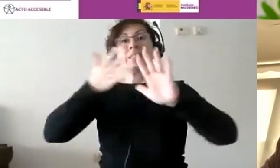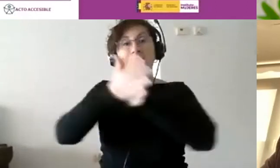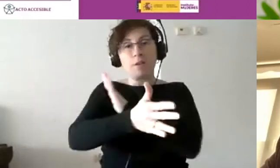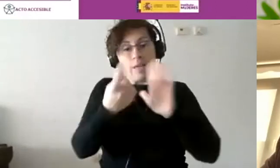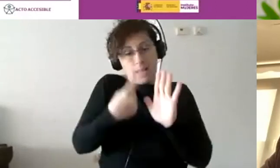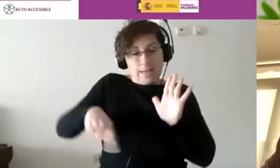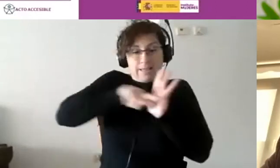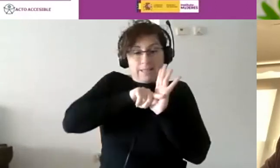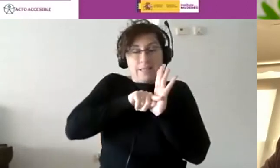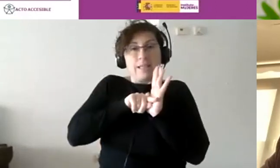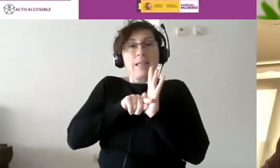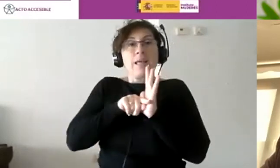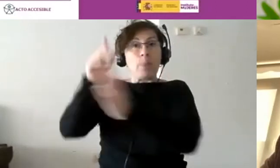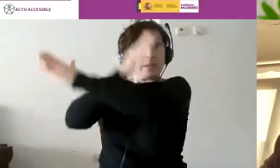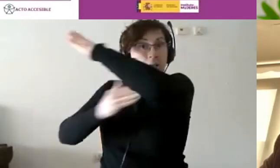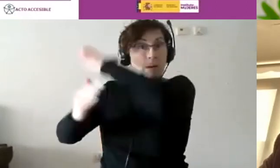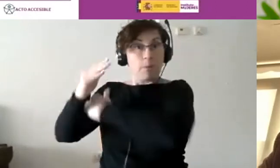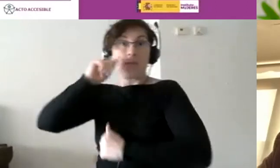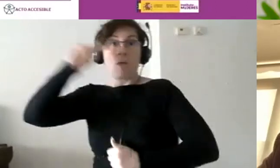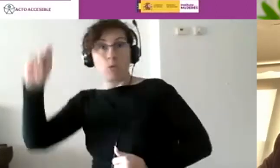introduces the certification of